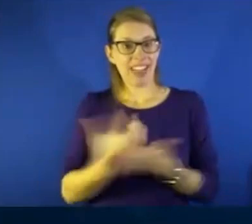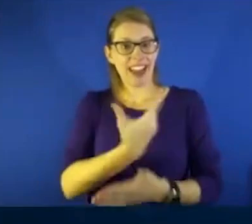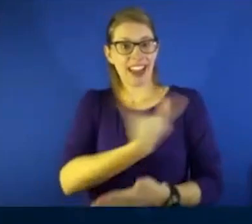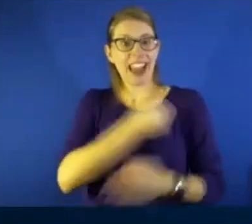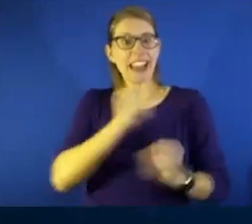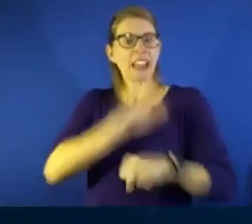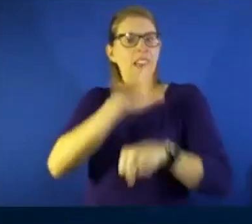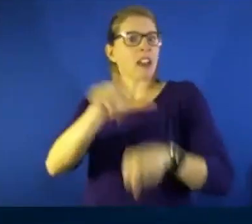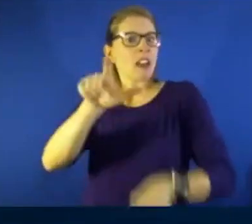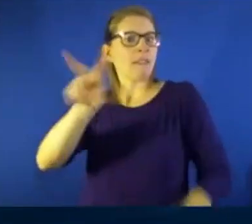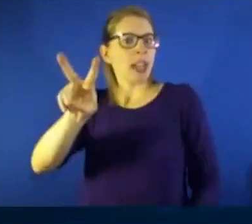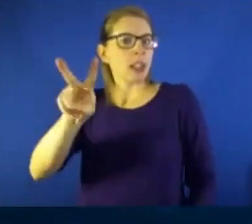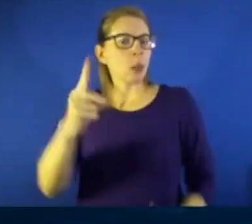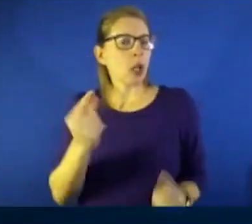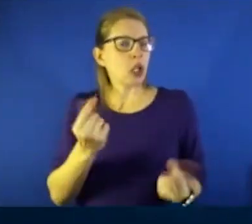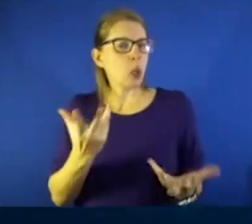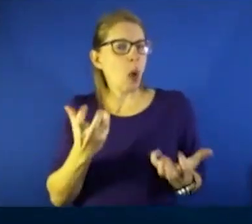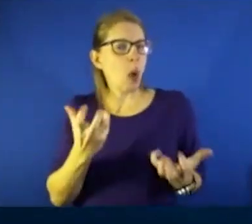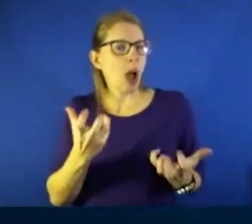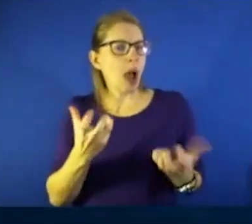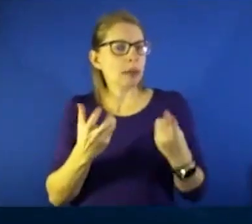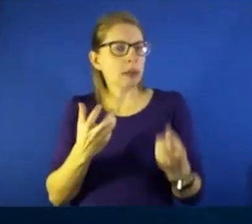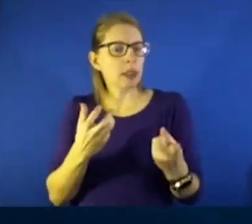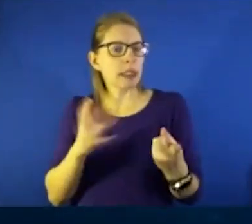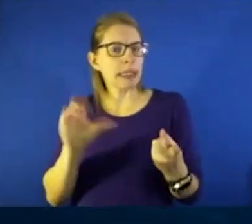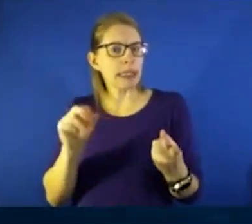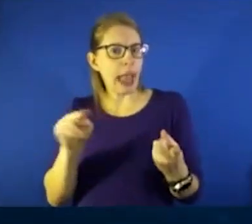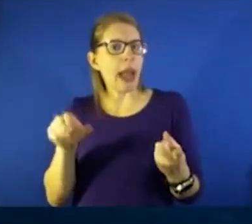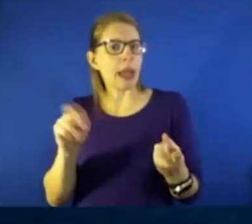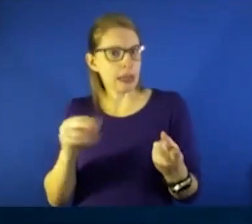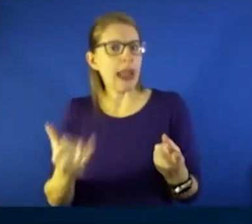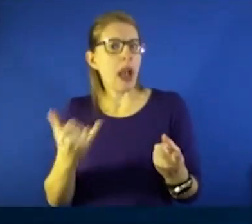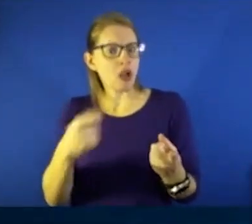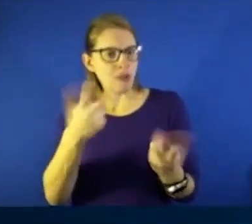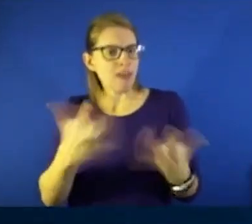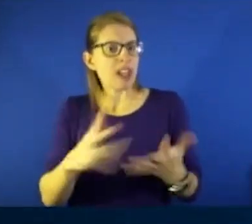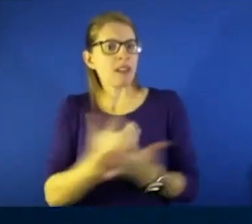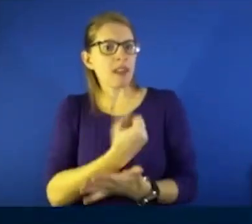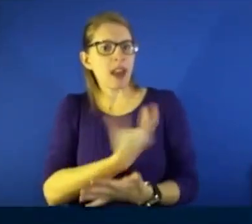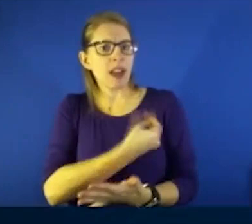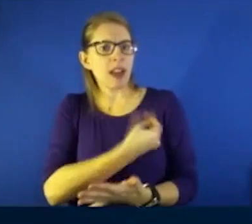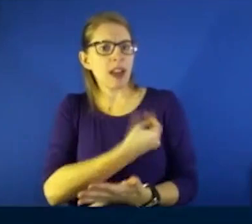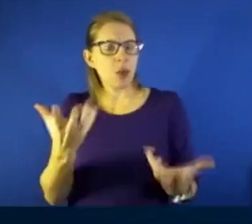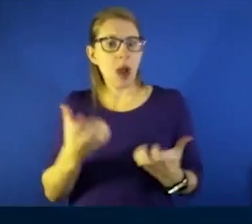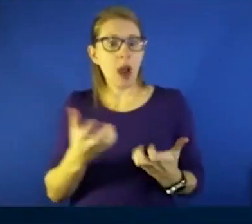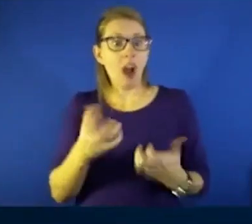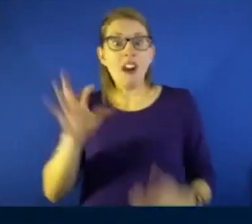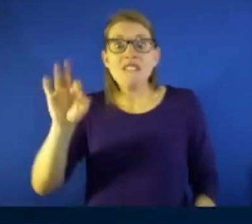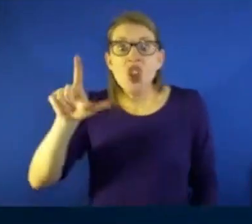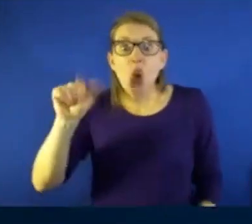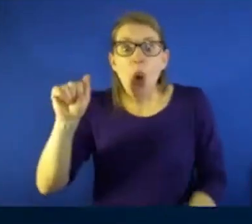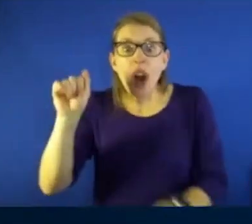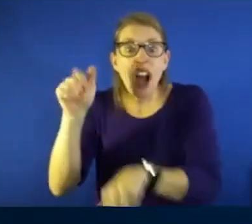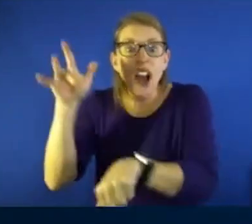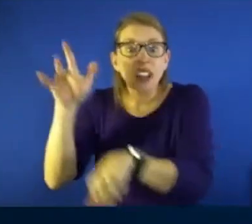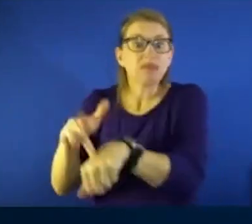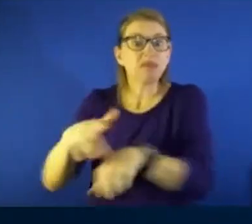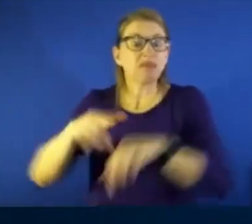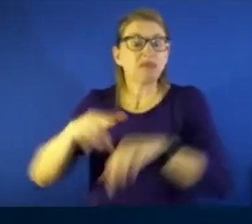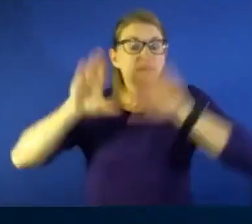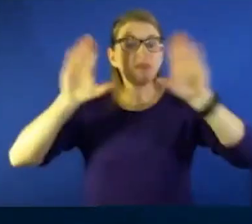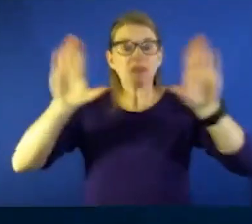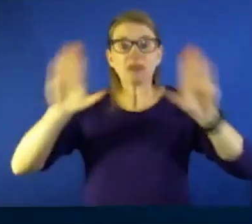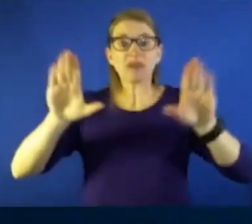want to go do? Hi. Yeah, what do you want to go do now that you've been vaccinated? Florida. Florida. Awesome. All right. Florida.